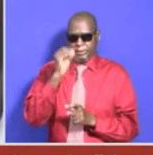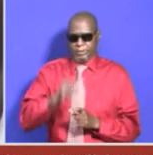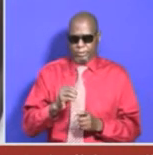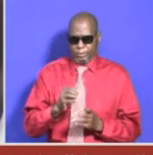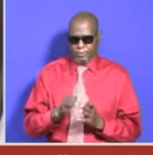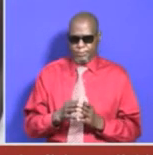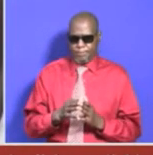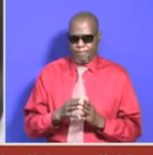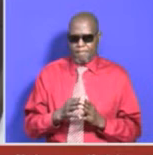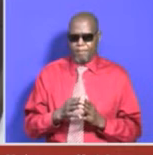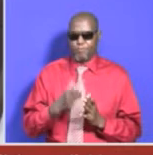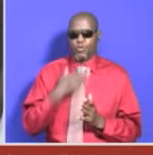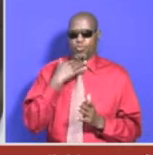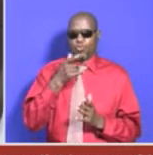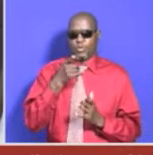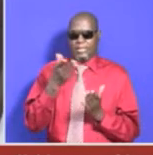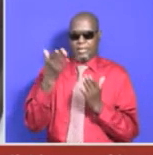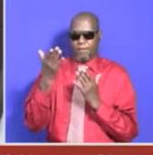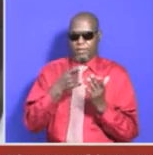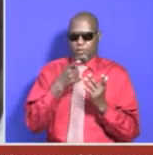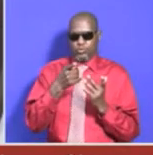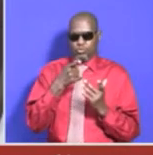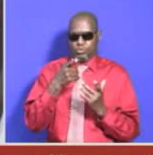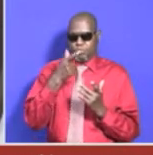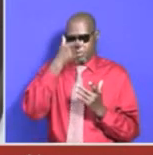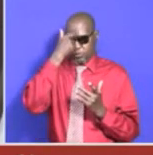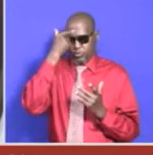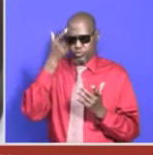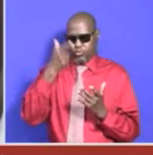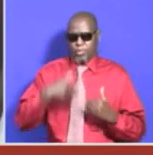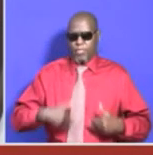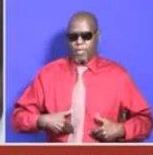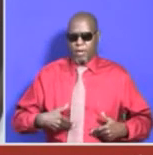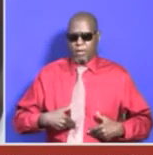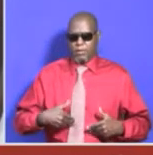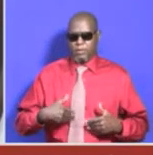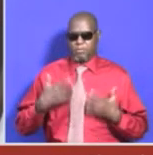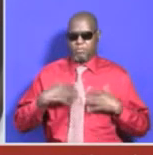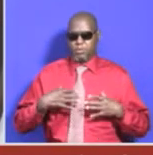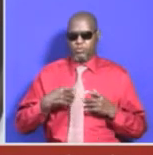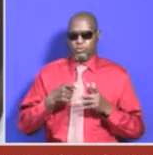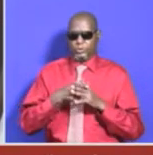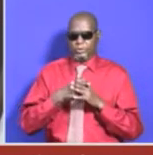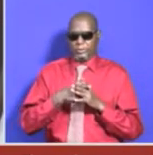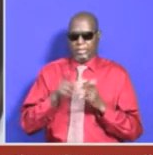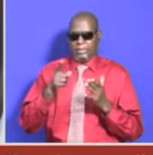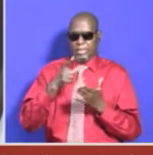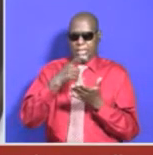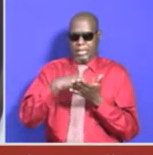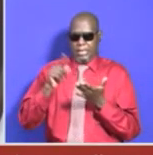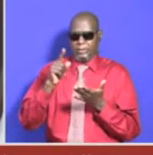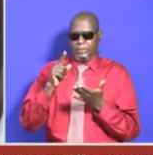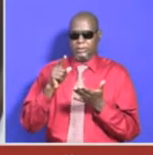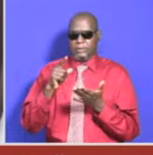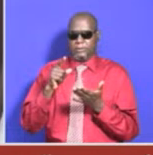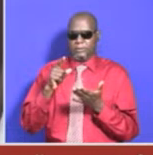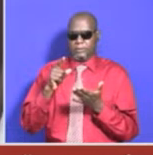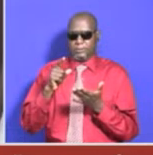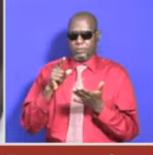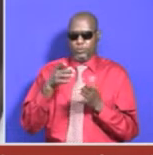I want to invite you, because you are young people, to start on the right footing by working